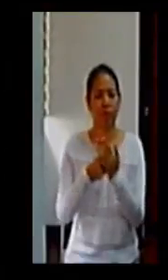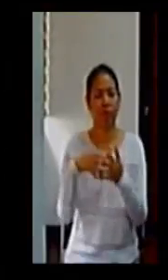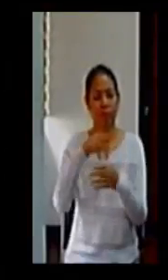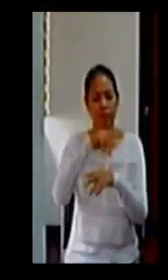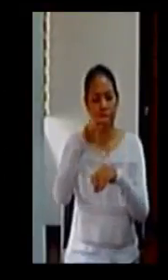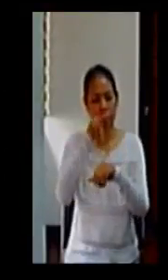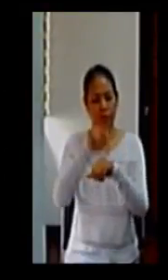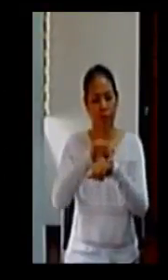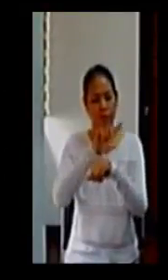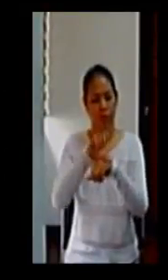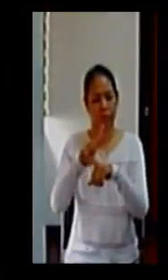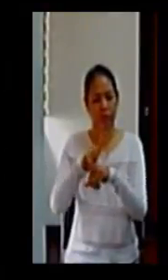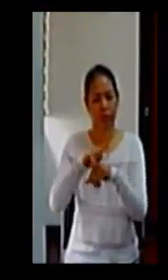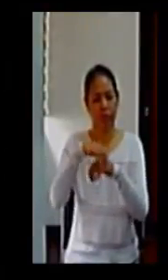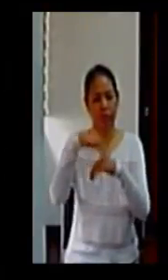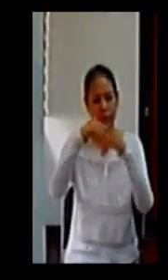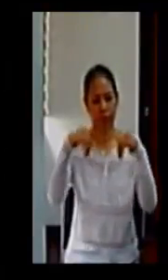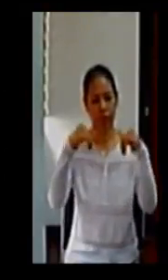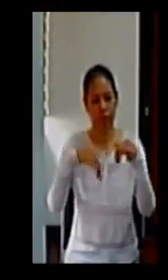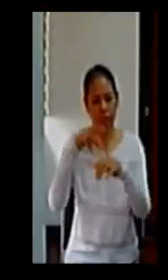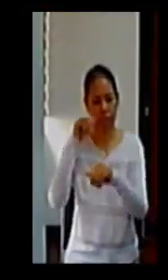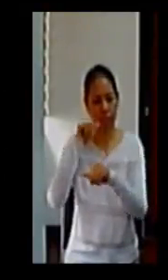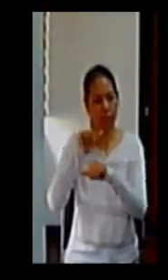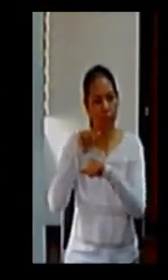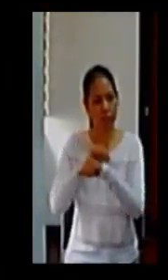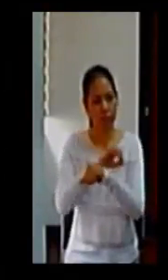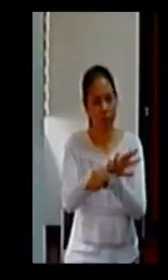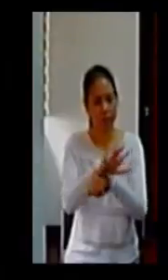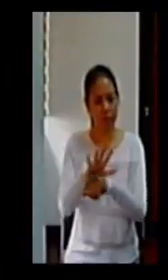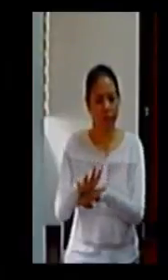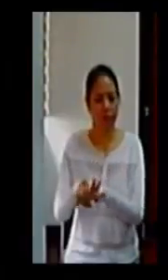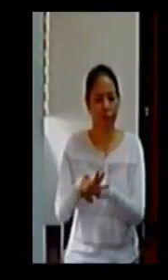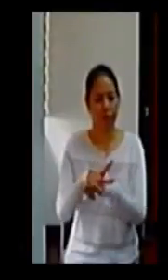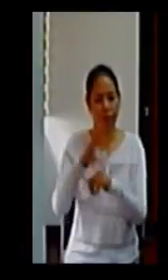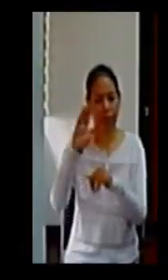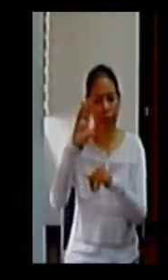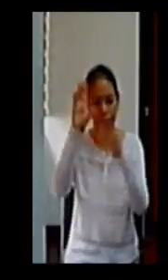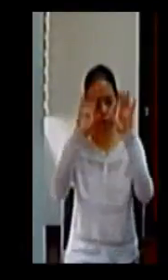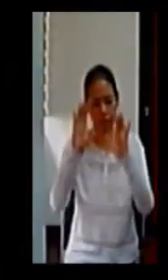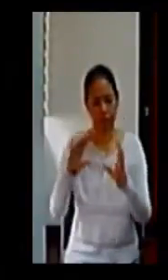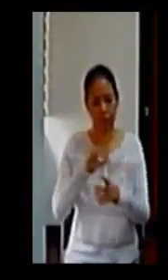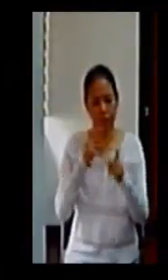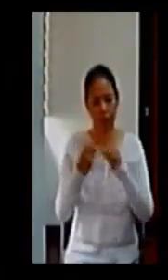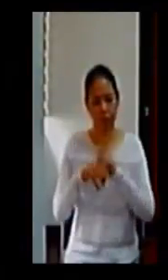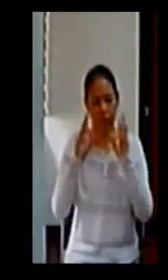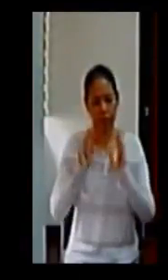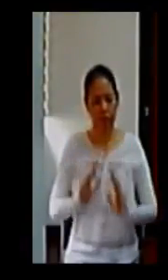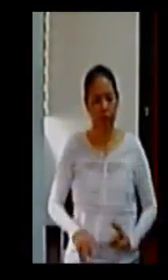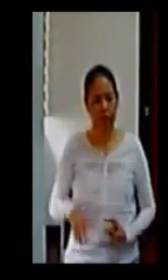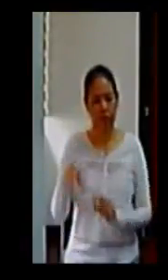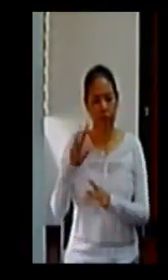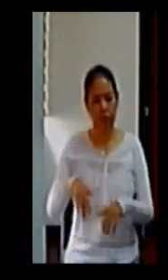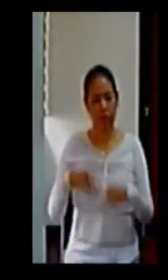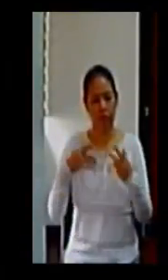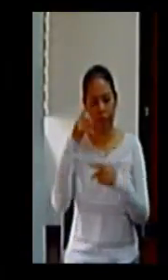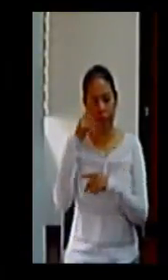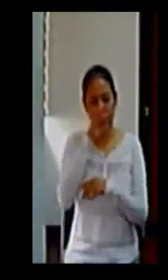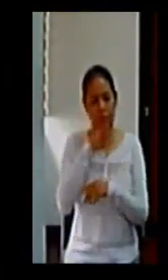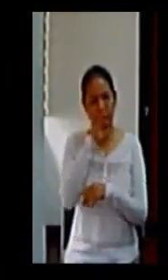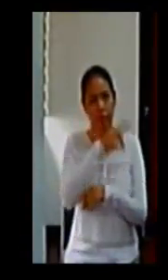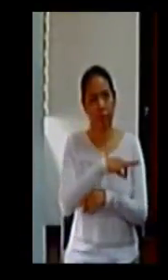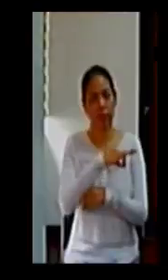Commission on the Impact of Climate Change on the Human Rights of the Filipino People. This proceeding stems from a petition filed before